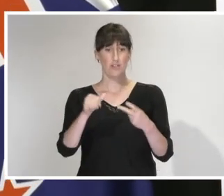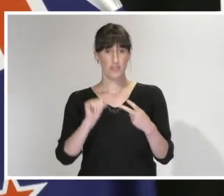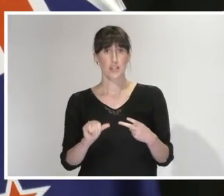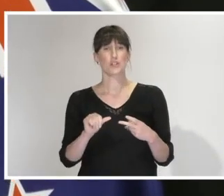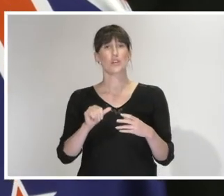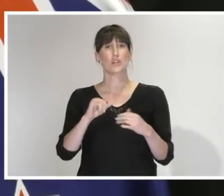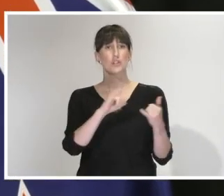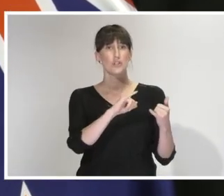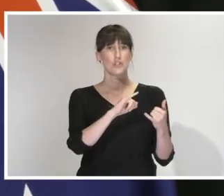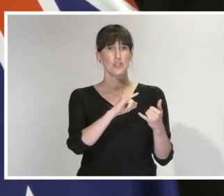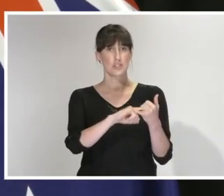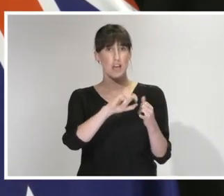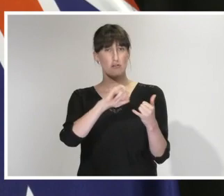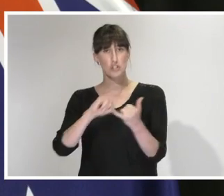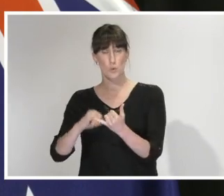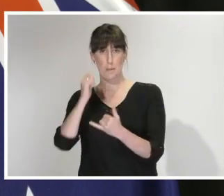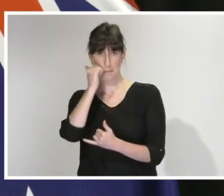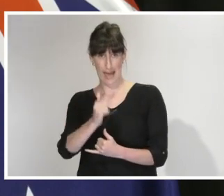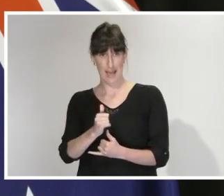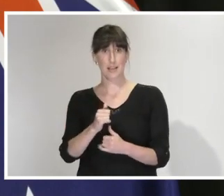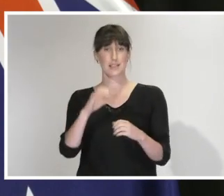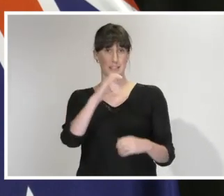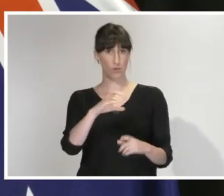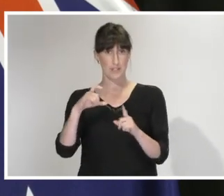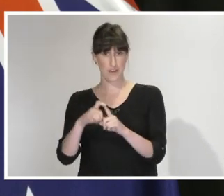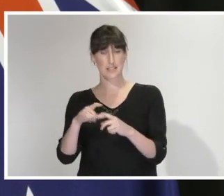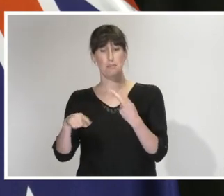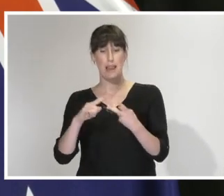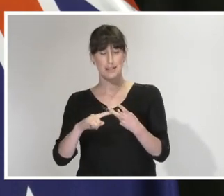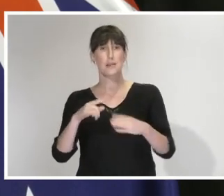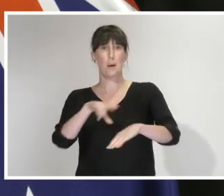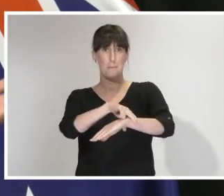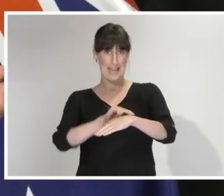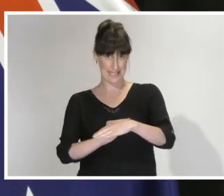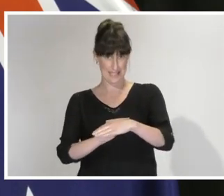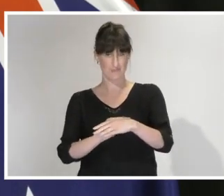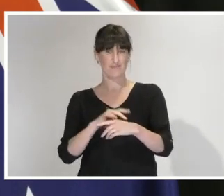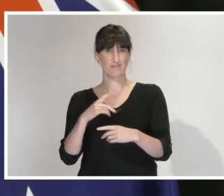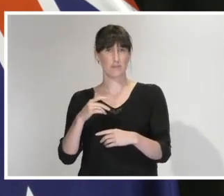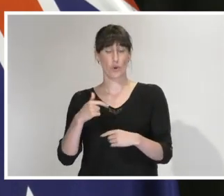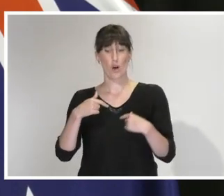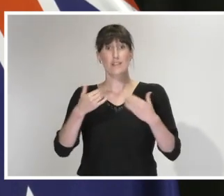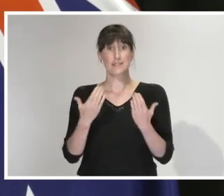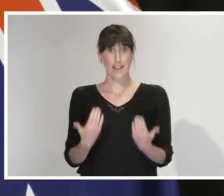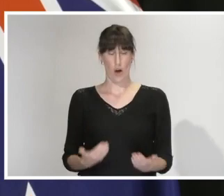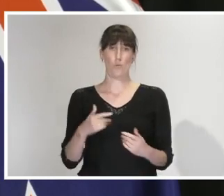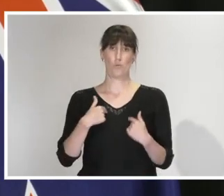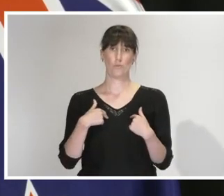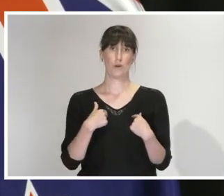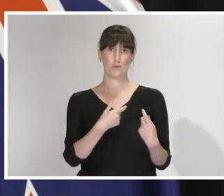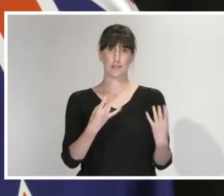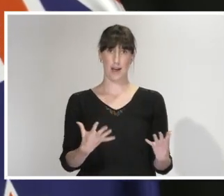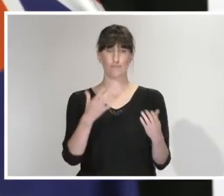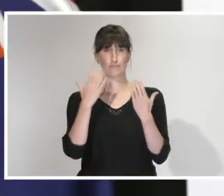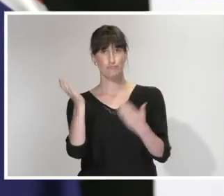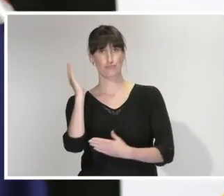Director of the National Emergency Management Agency. But for now, I'll ask the Director General to give us an update. Thank you, Prime Minister. Kia ora